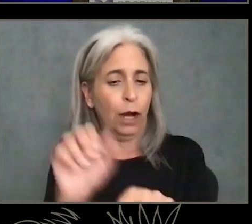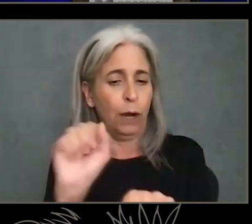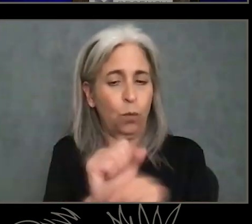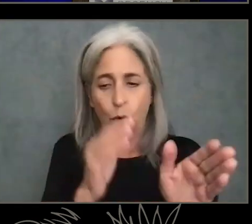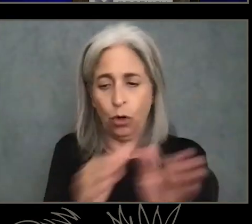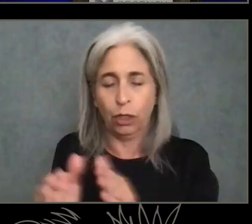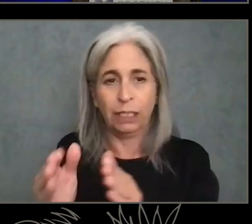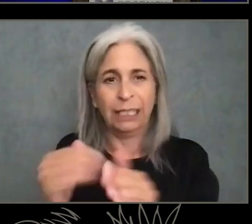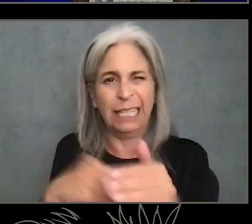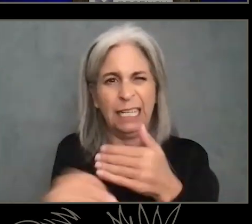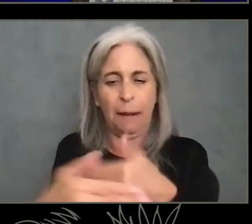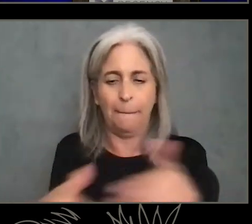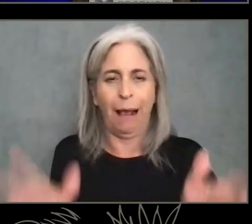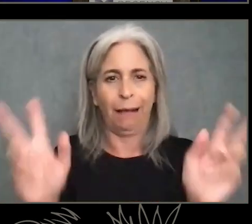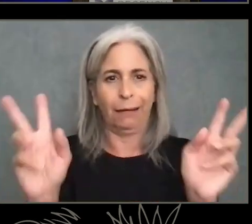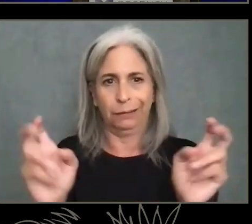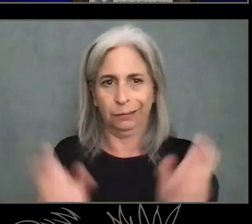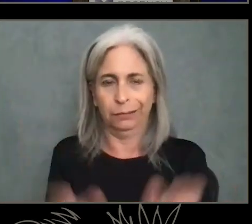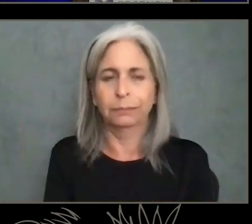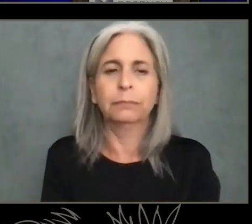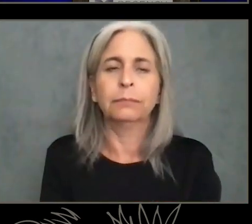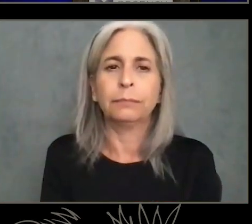a framework in a box.